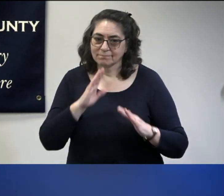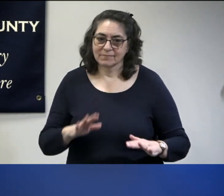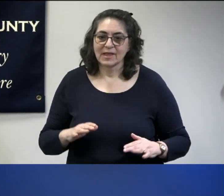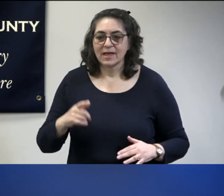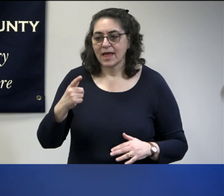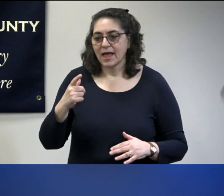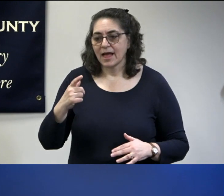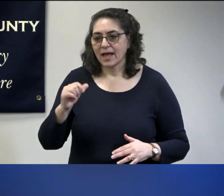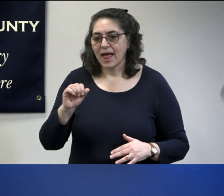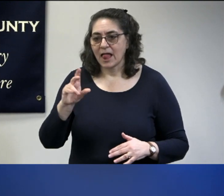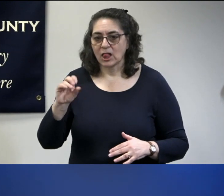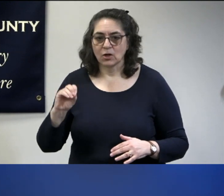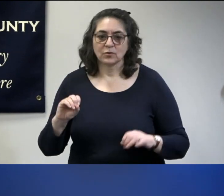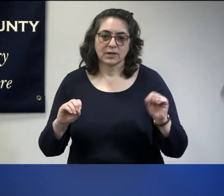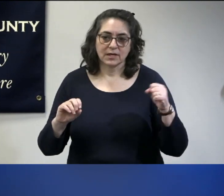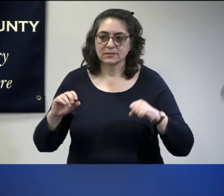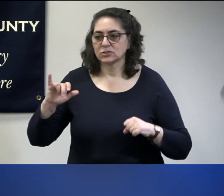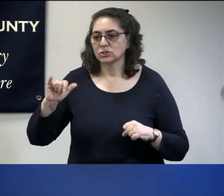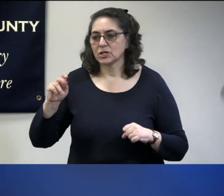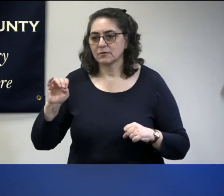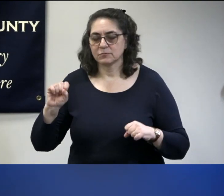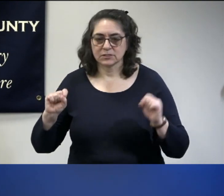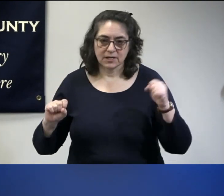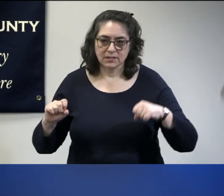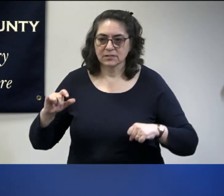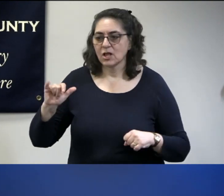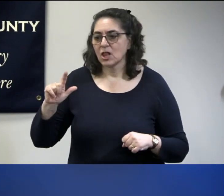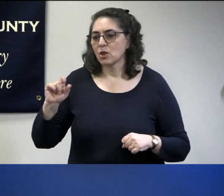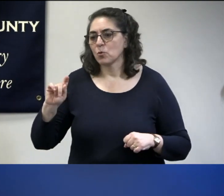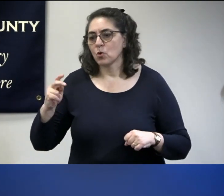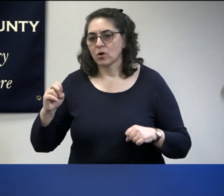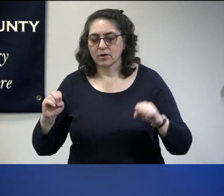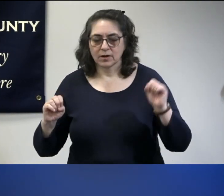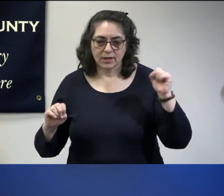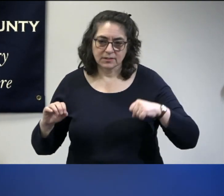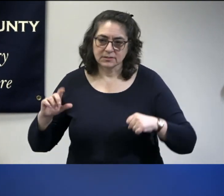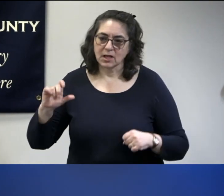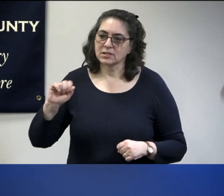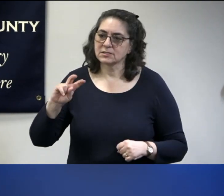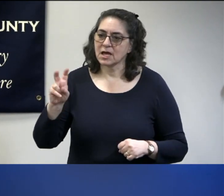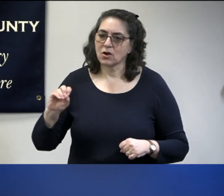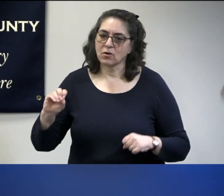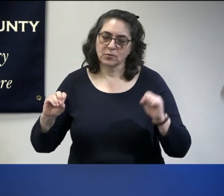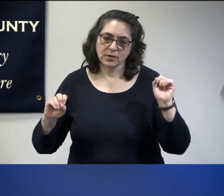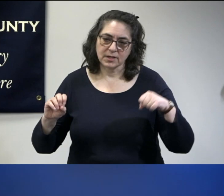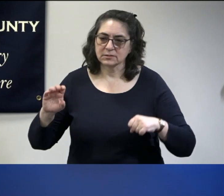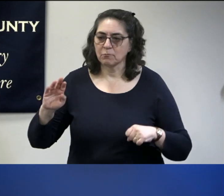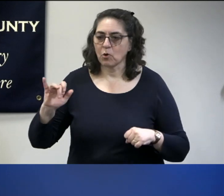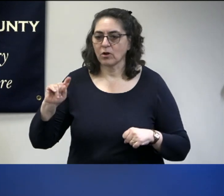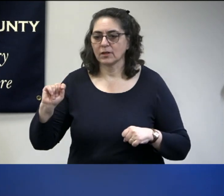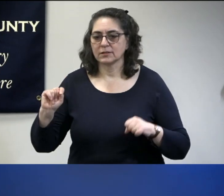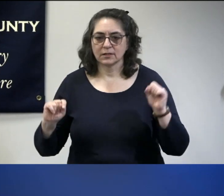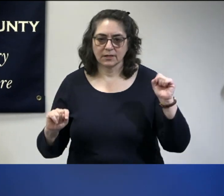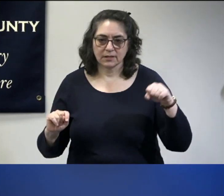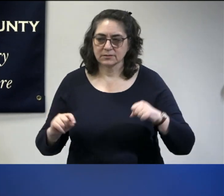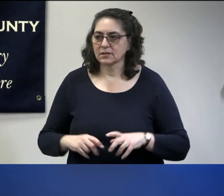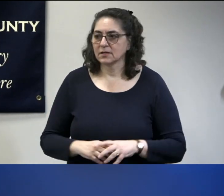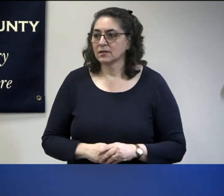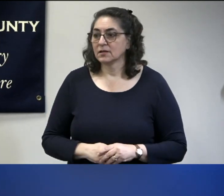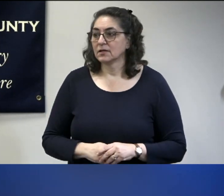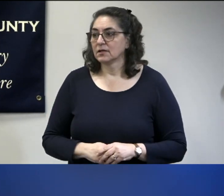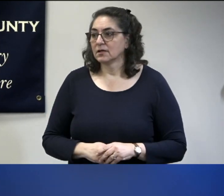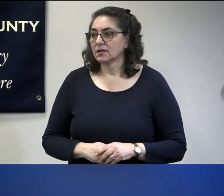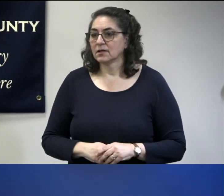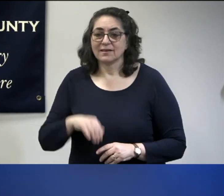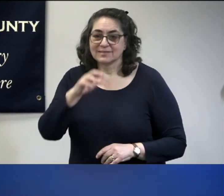Gallo? Yes. James? Yes. Lepore? Yes. Deputy Director Lazara? Yes. Director Bartlett? Yes. So this is not the public portion of a